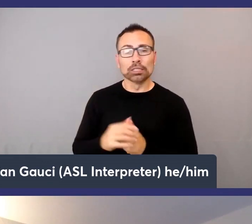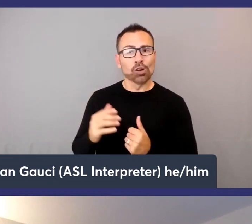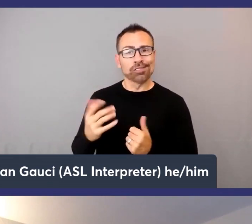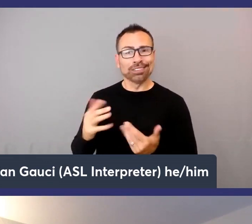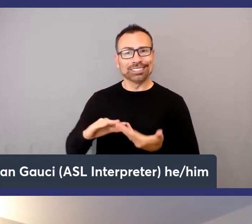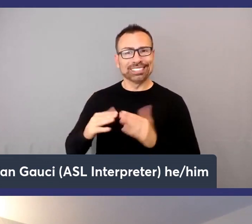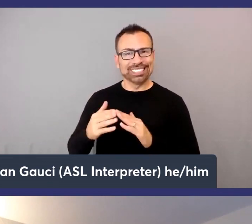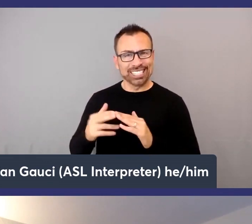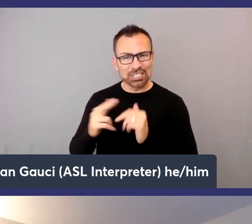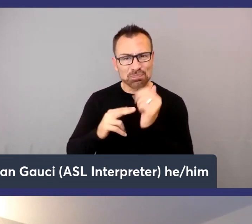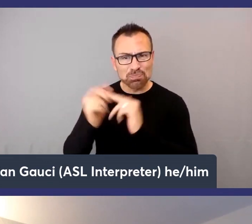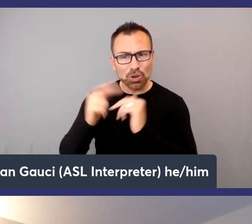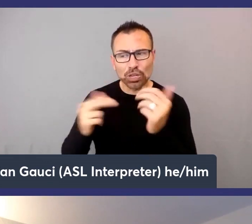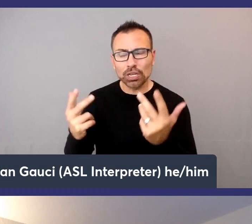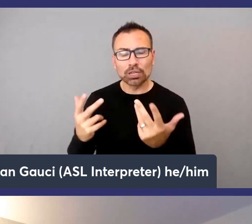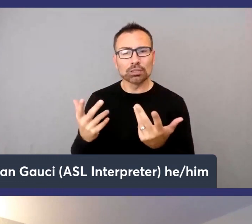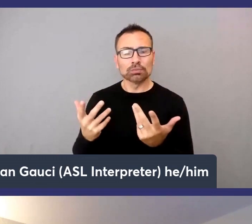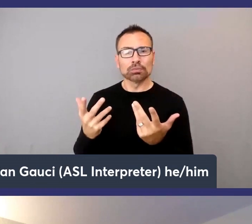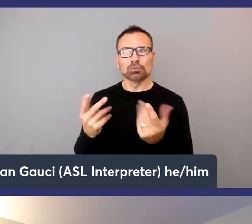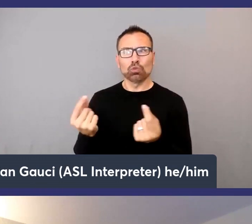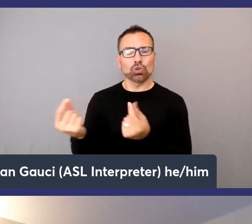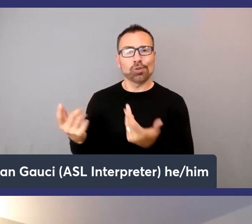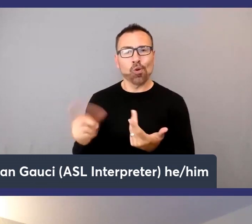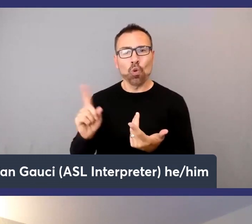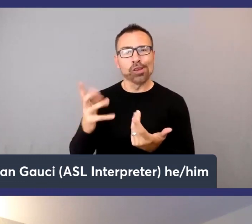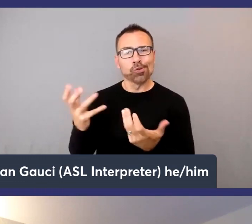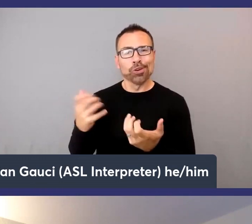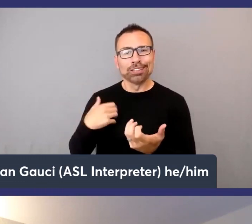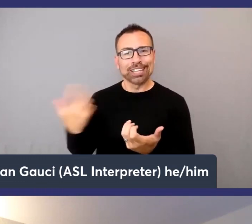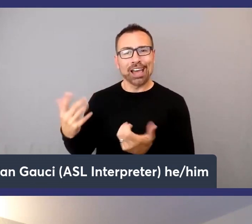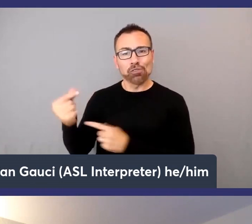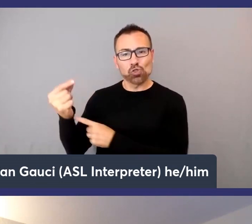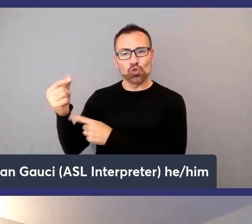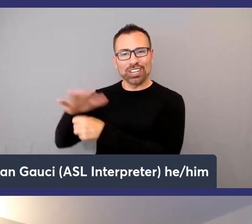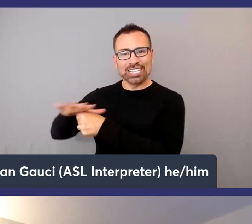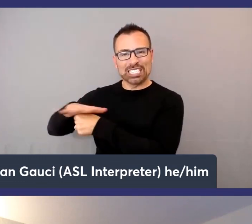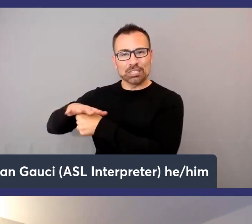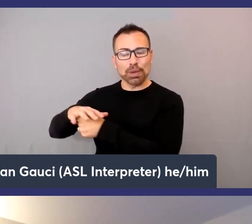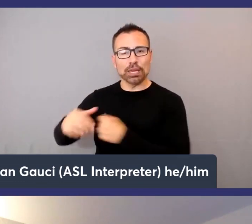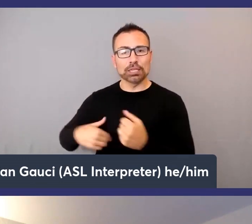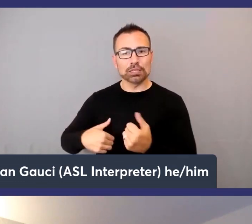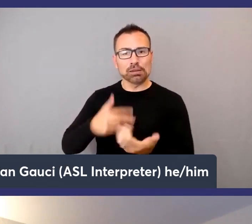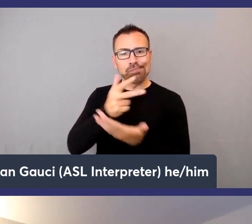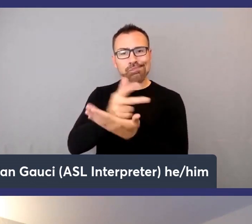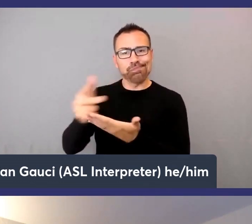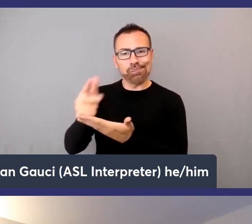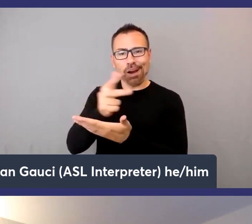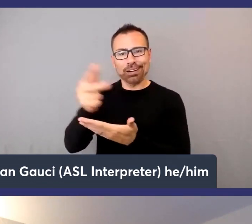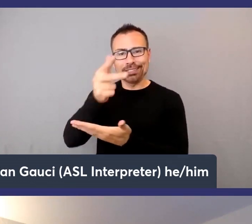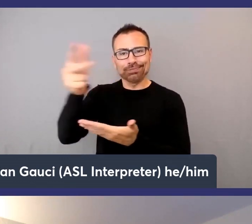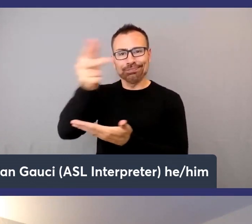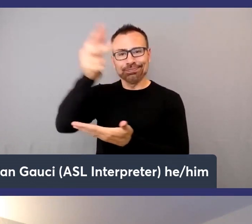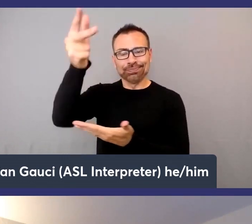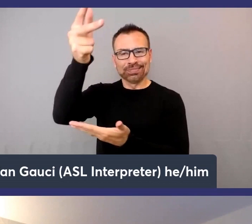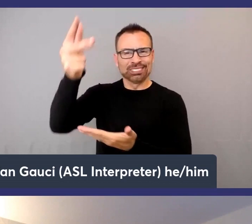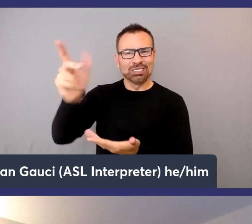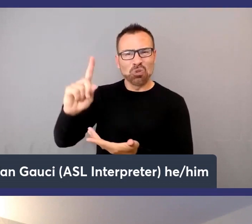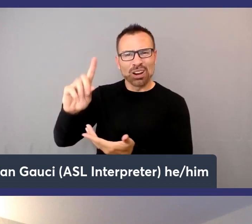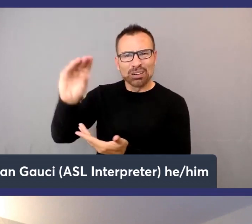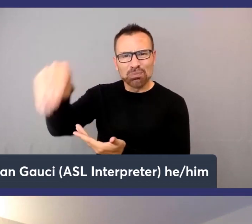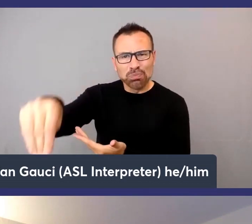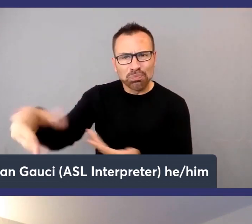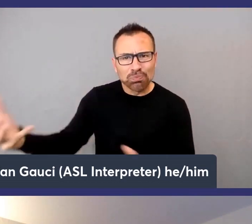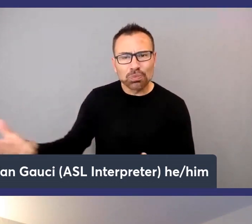green spaces? Where do we want to put parking complexes? Thinking about living conditions, where do we want to put these things so that